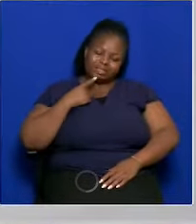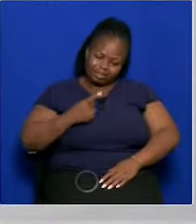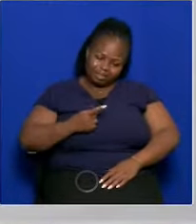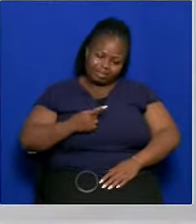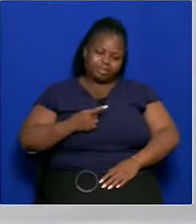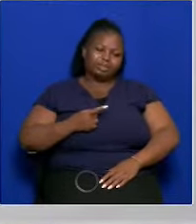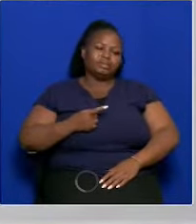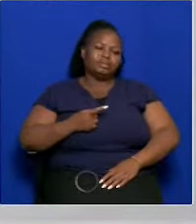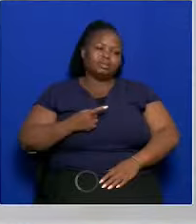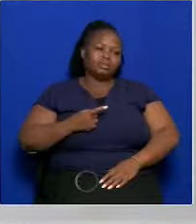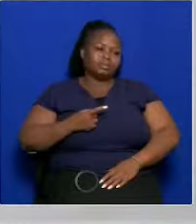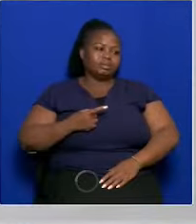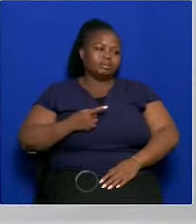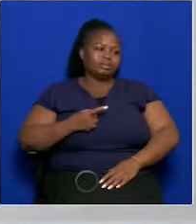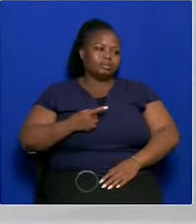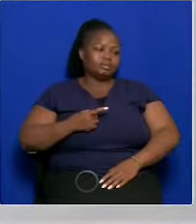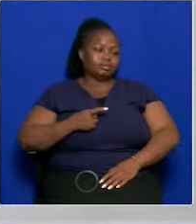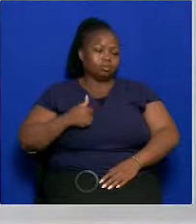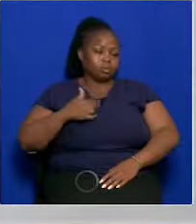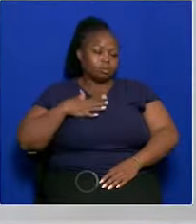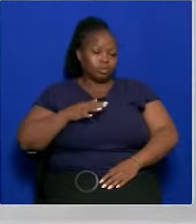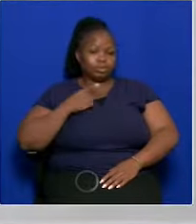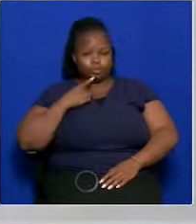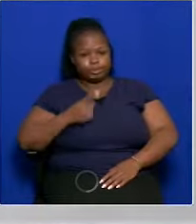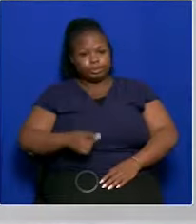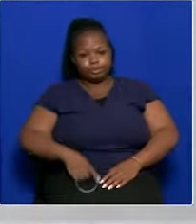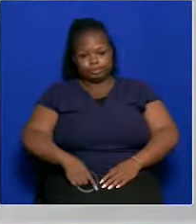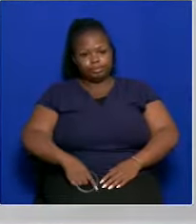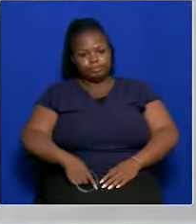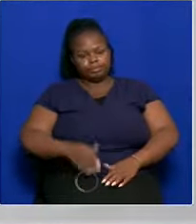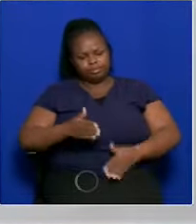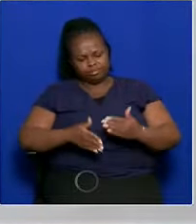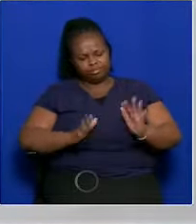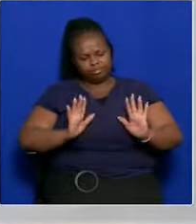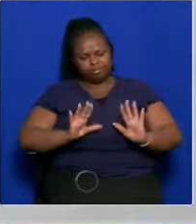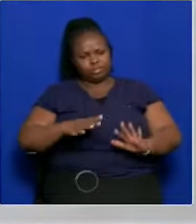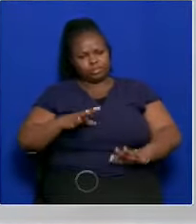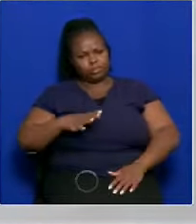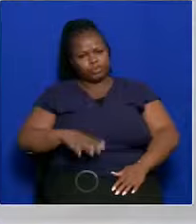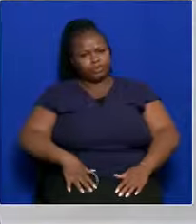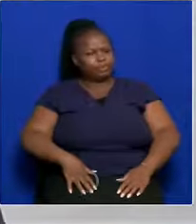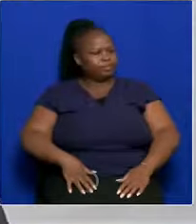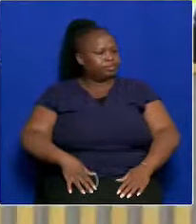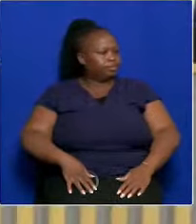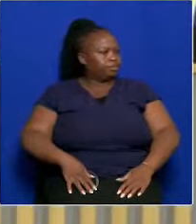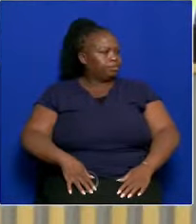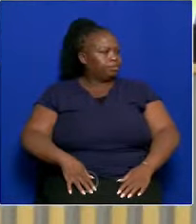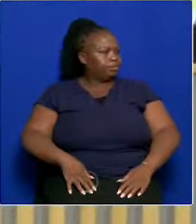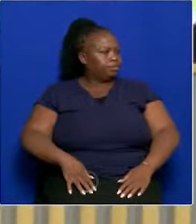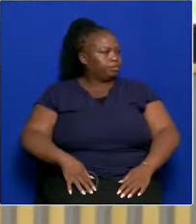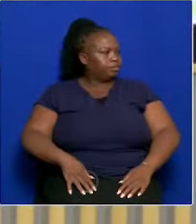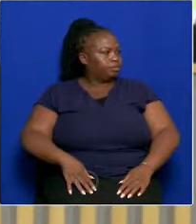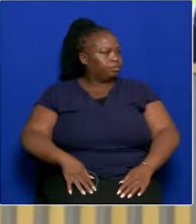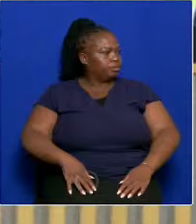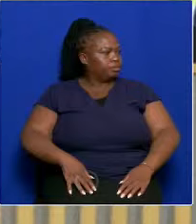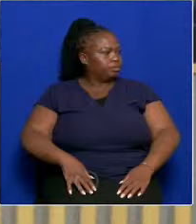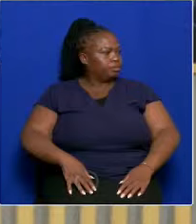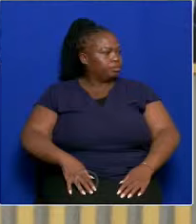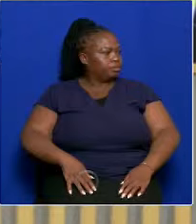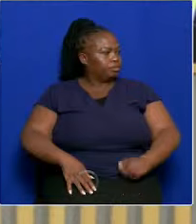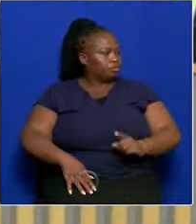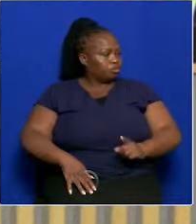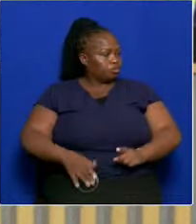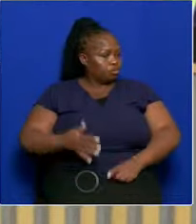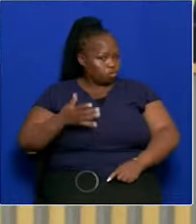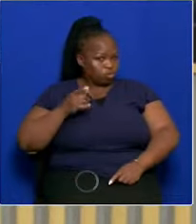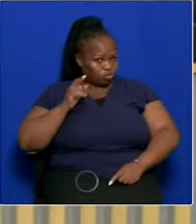I wanted to say, and I will stick by that. So you say You were seeking, your idea